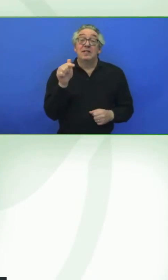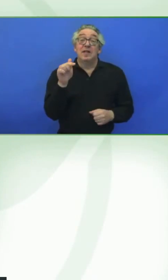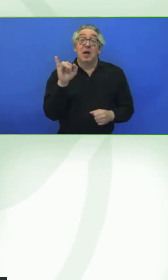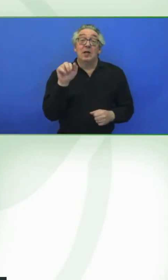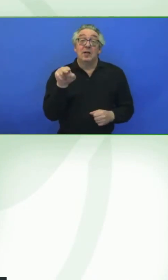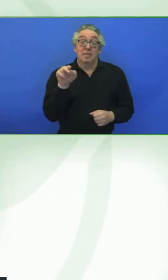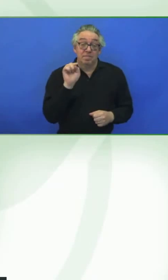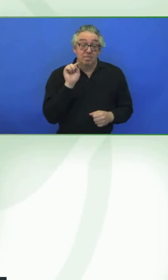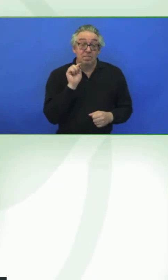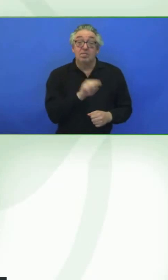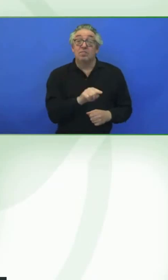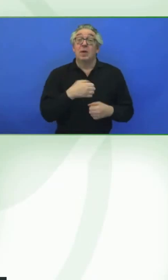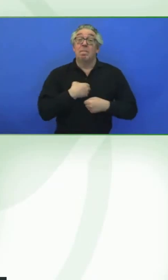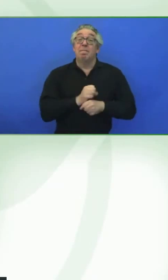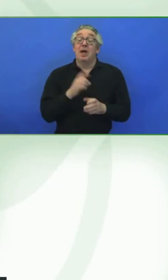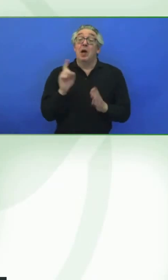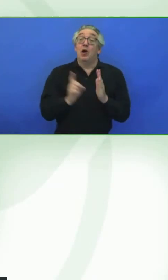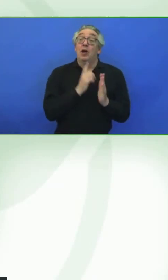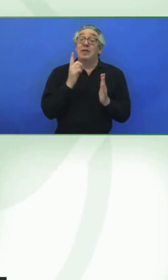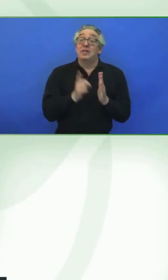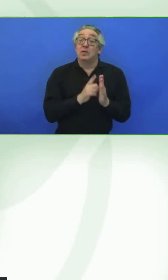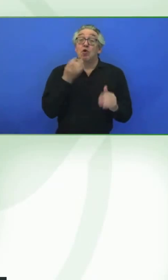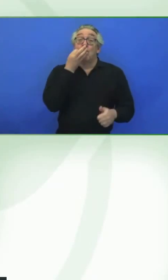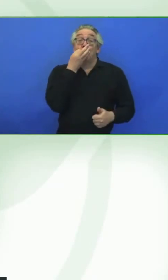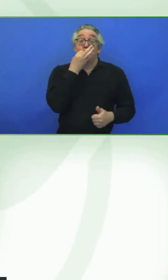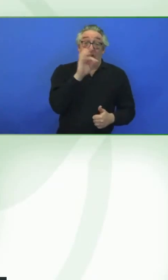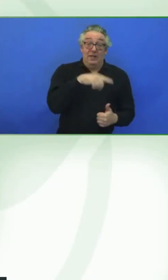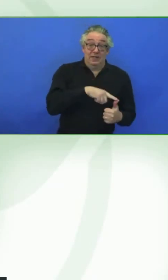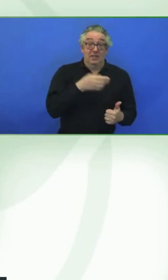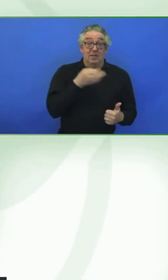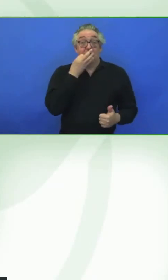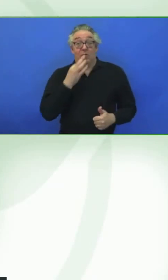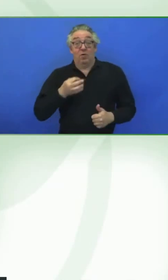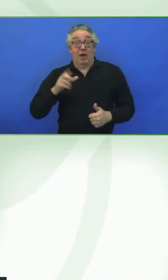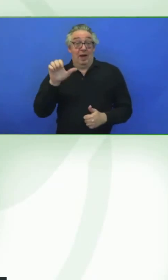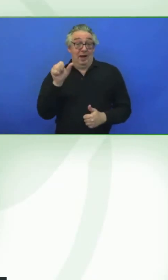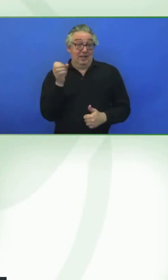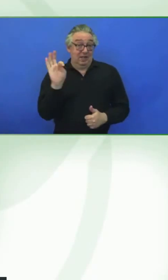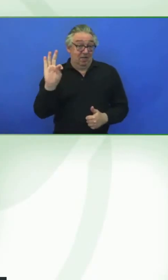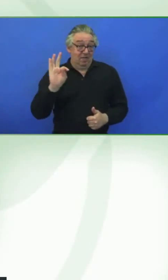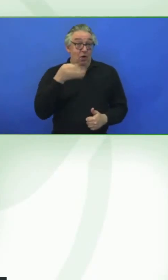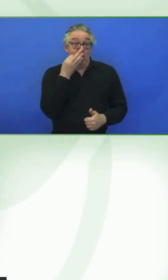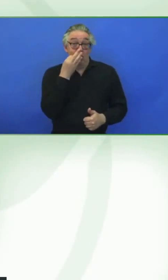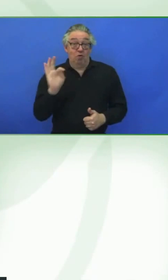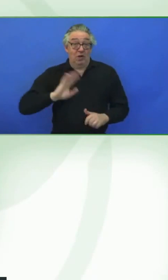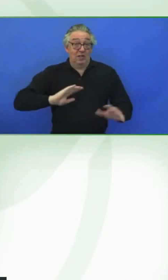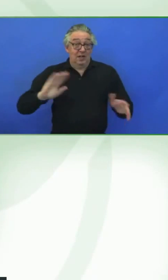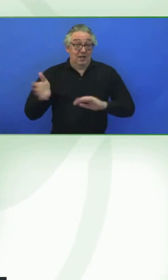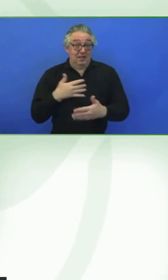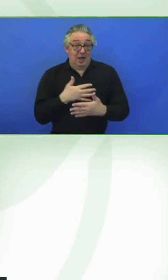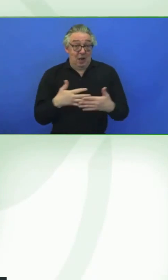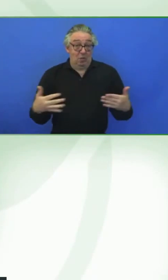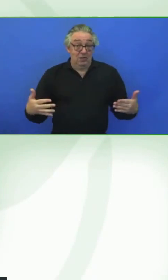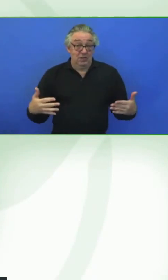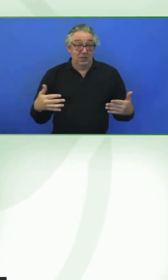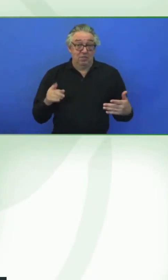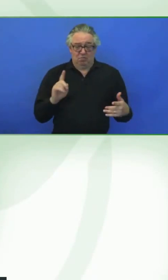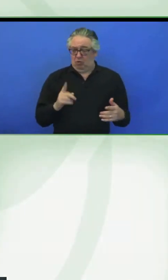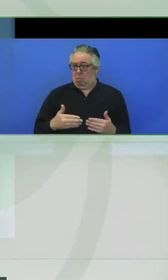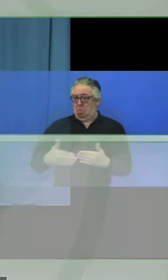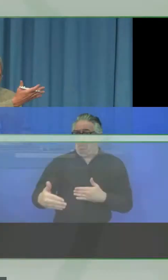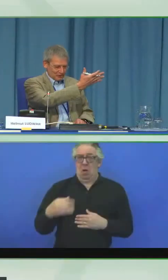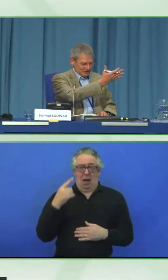French Sign Language, but I believe it will be soon in other countries and other